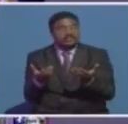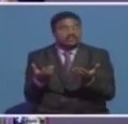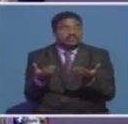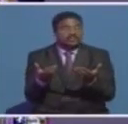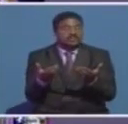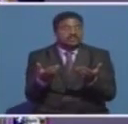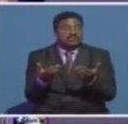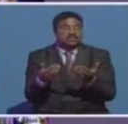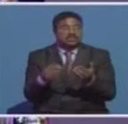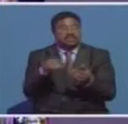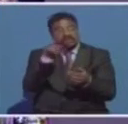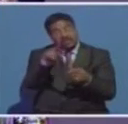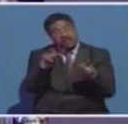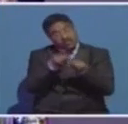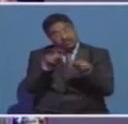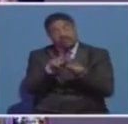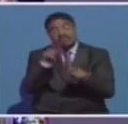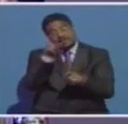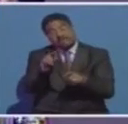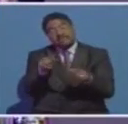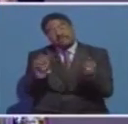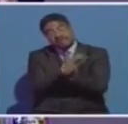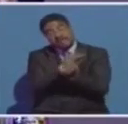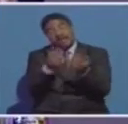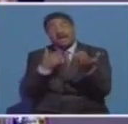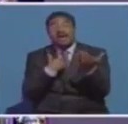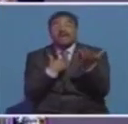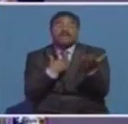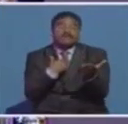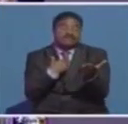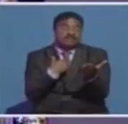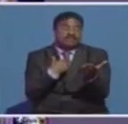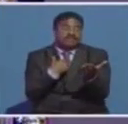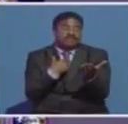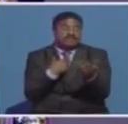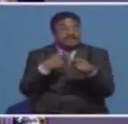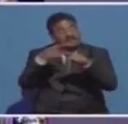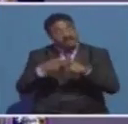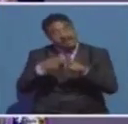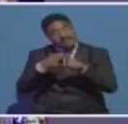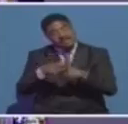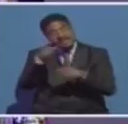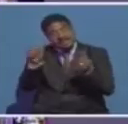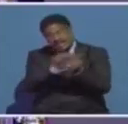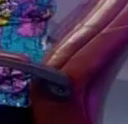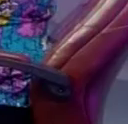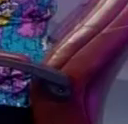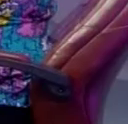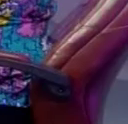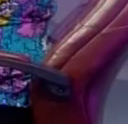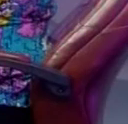crops as well. That's also a disaster, depending on the scale as well. It may be a disaster at household level,